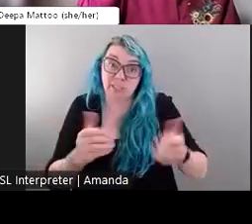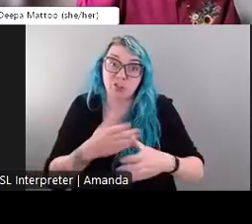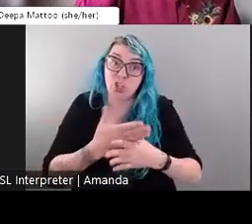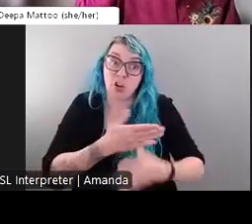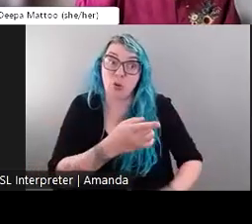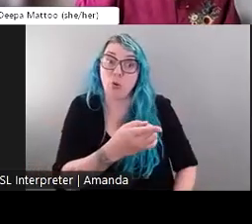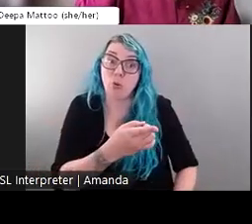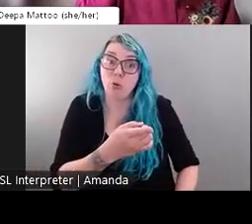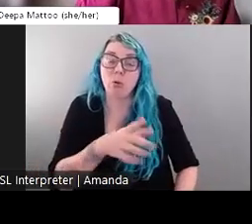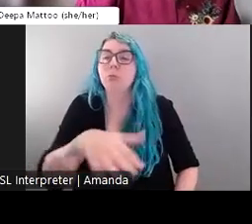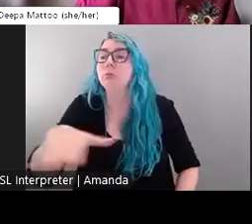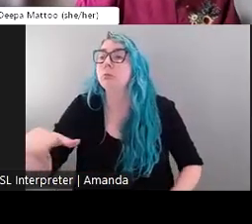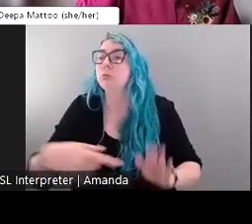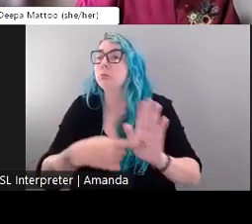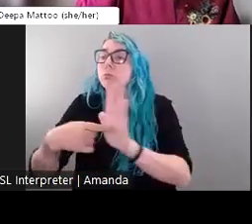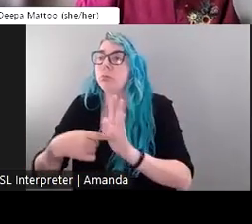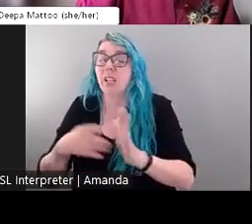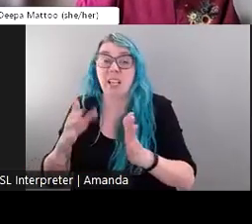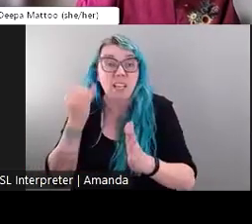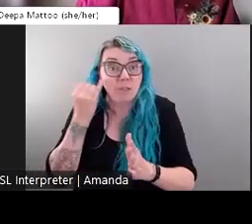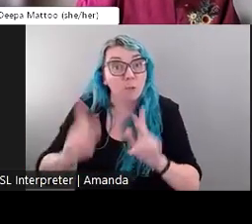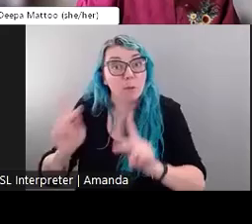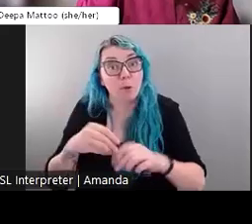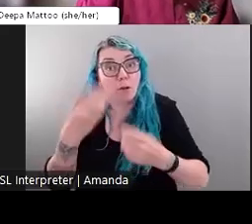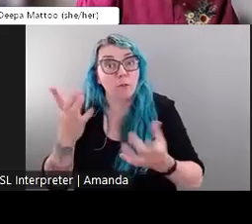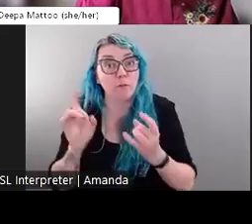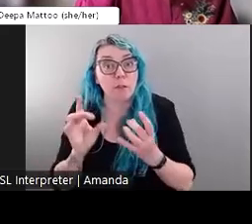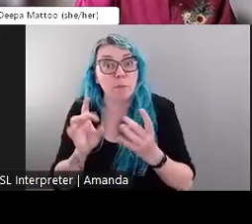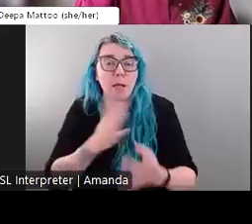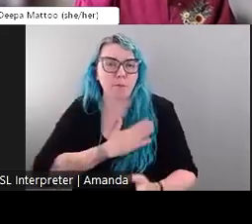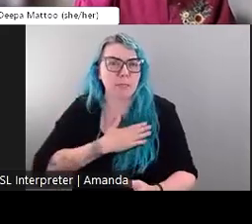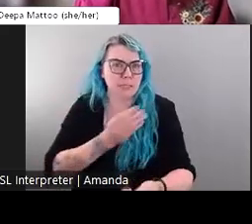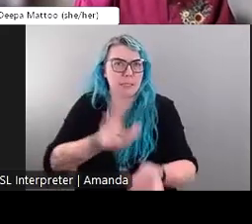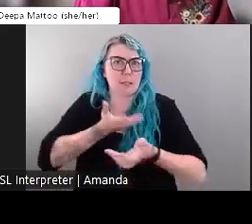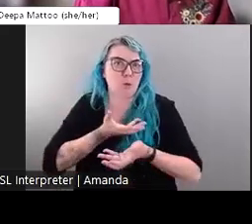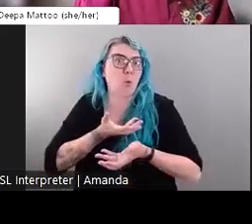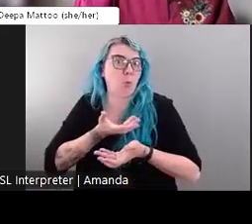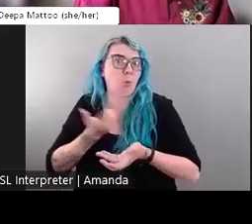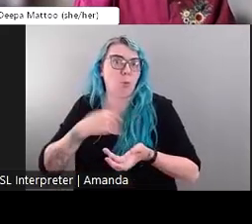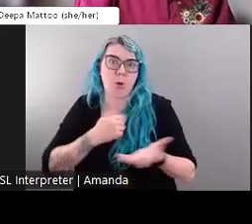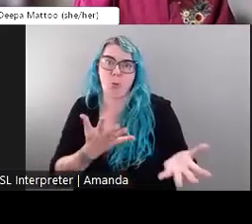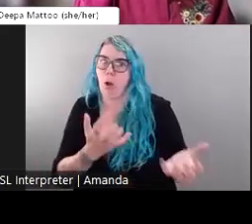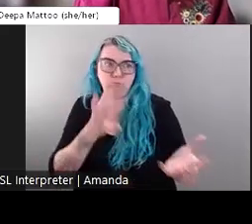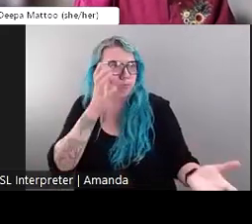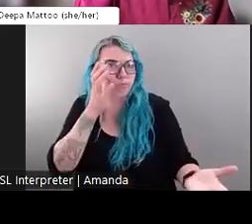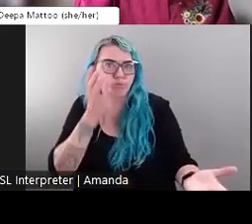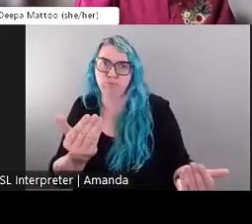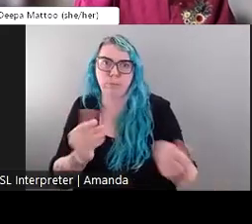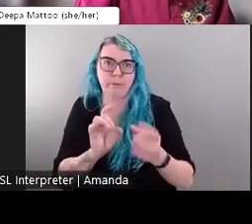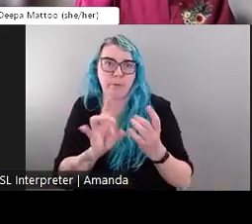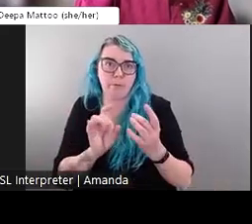So that's Petal Forward tool,